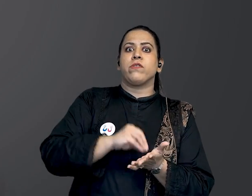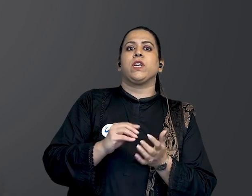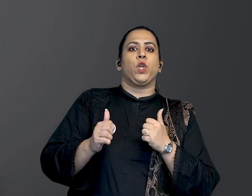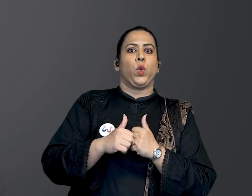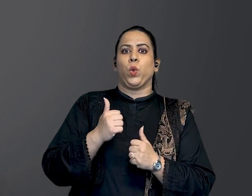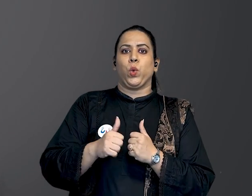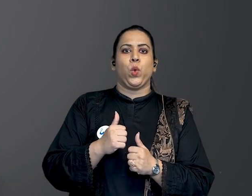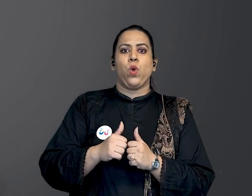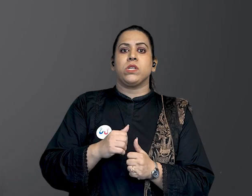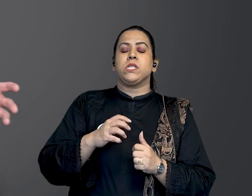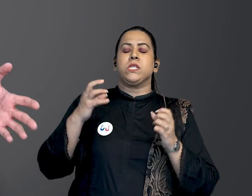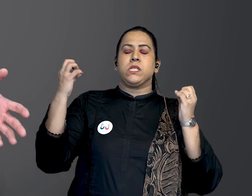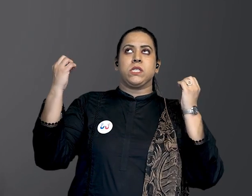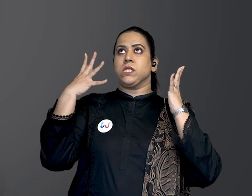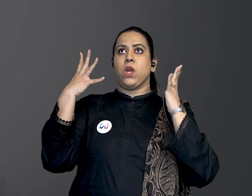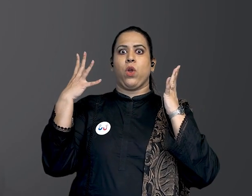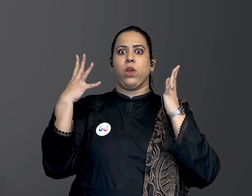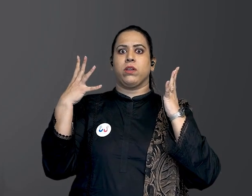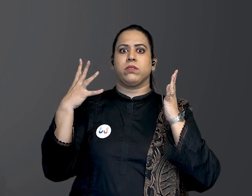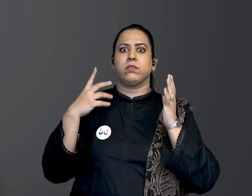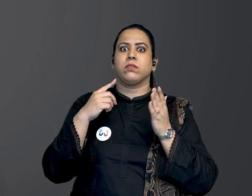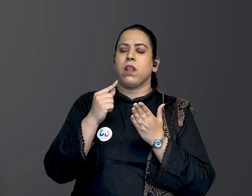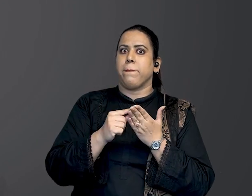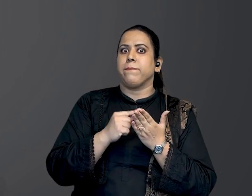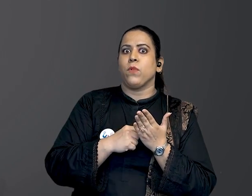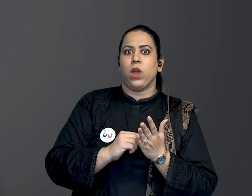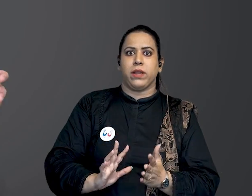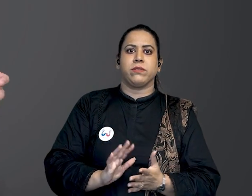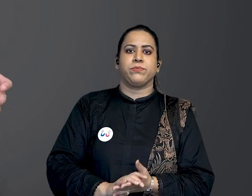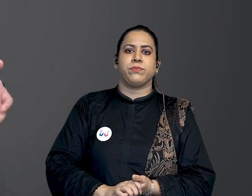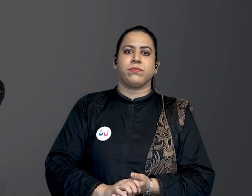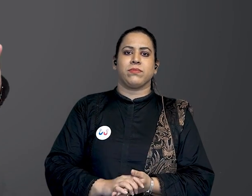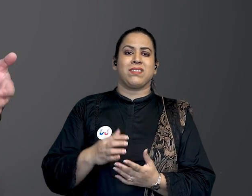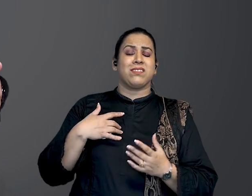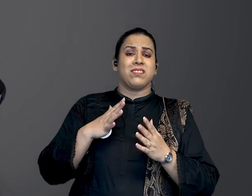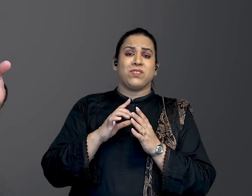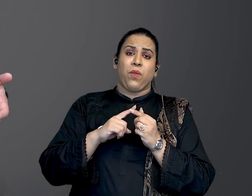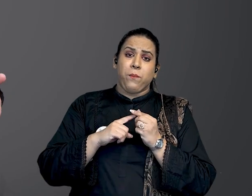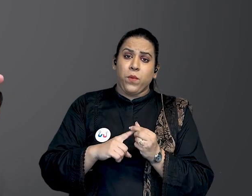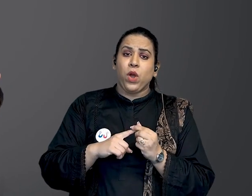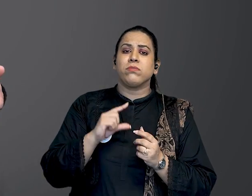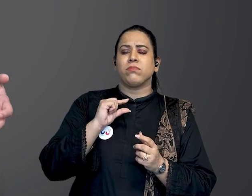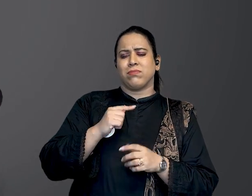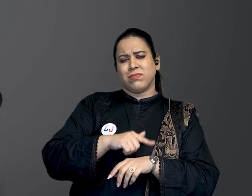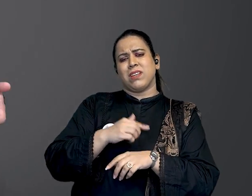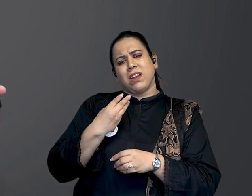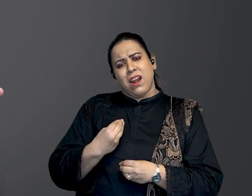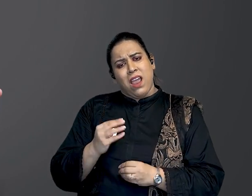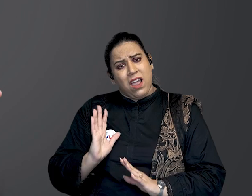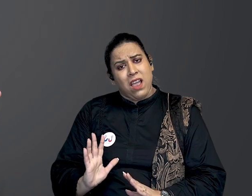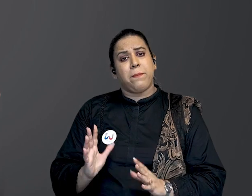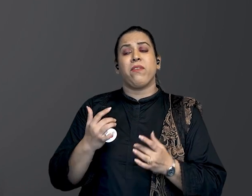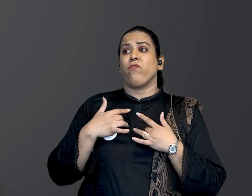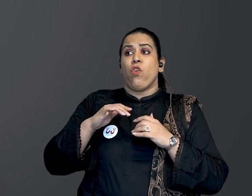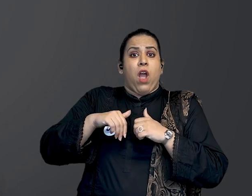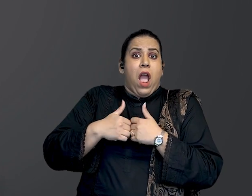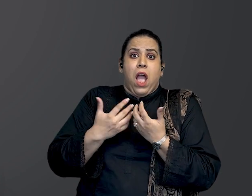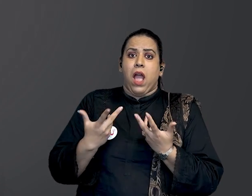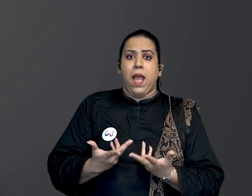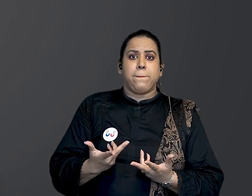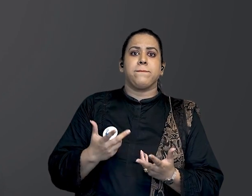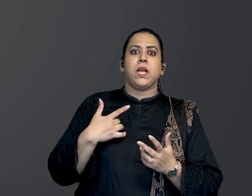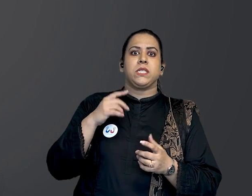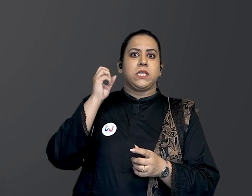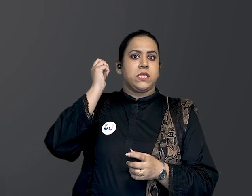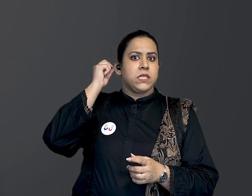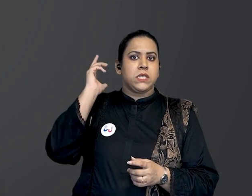just giving it more attention. Where attention goes, energy flows. So once you start giving attention, things start to happen, resources start to come towards you, you start to take